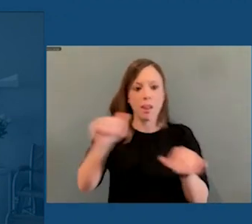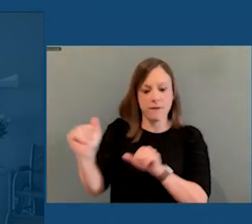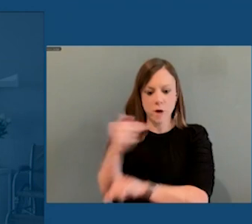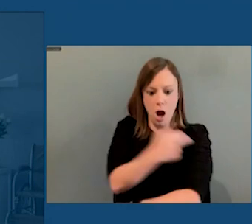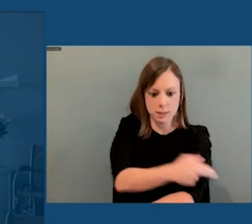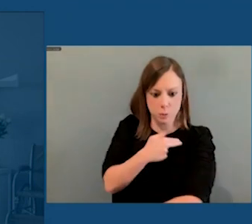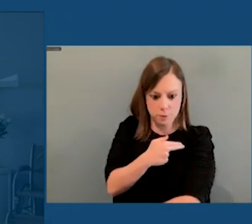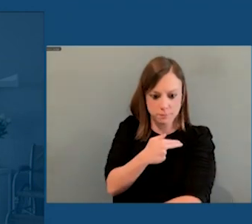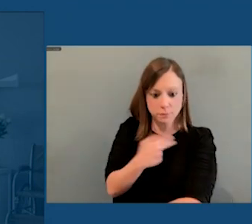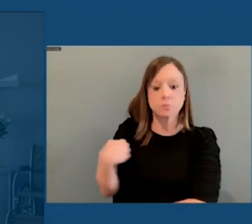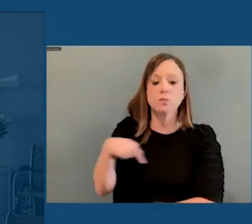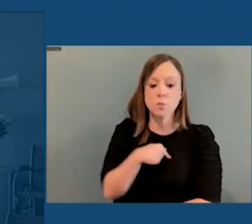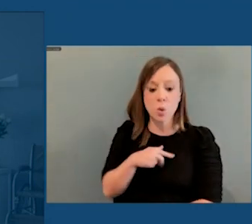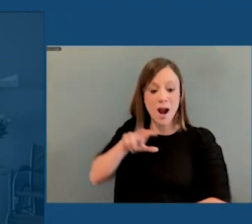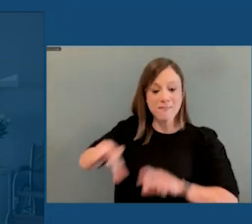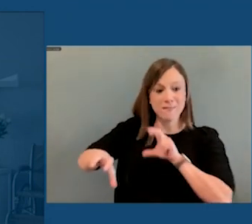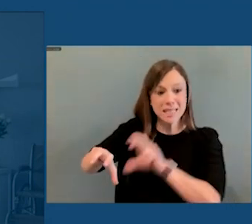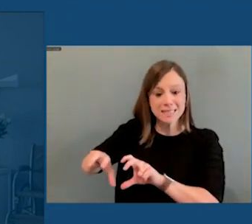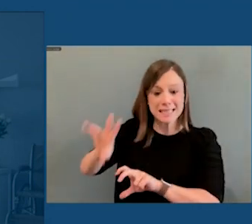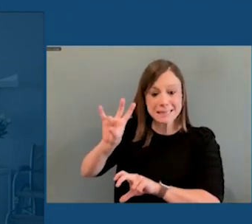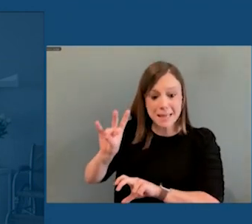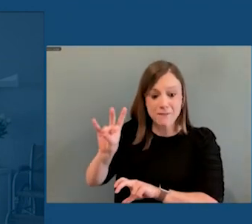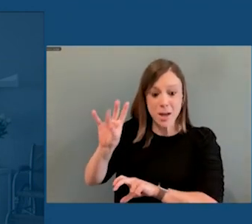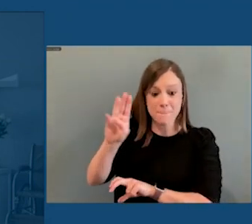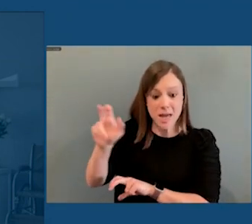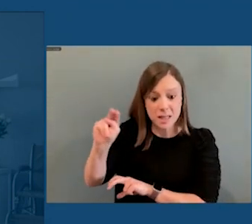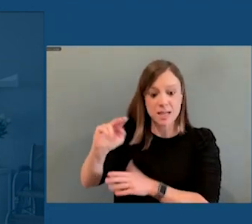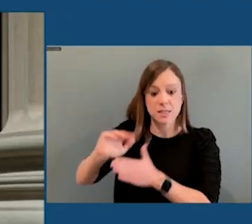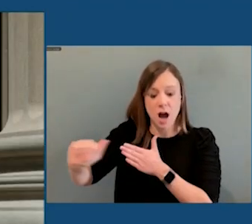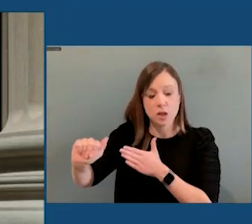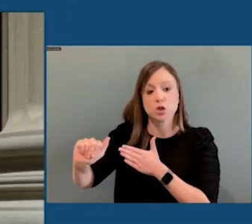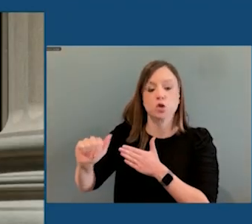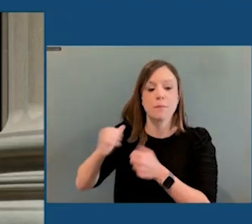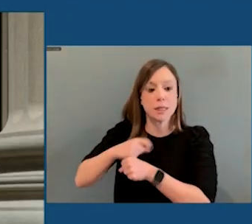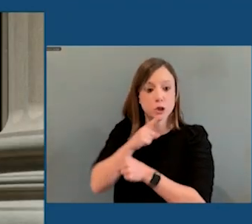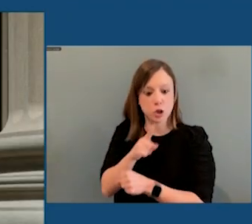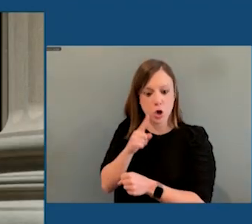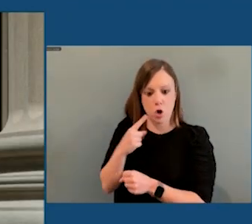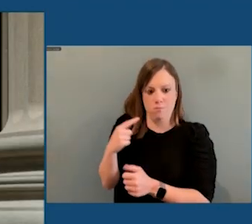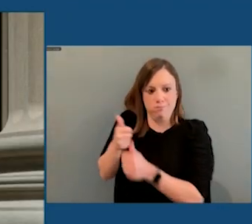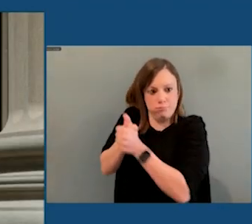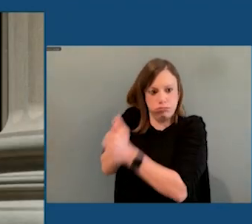hospitals abide by these new regulations. We're